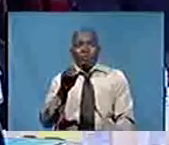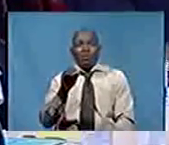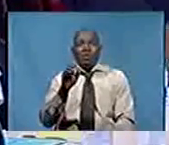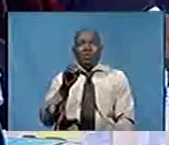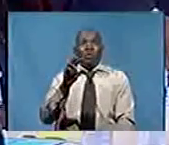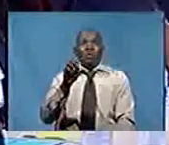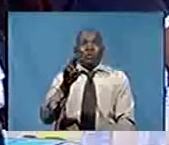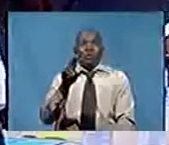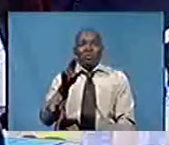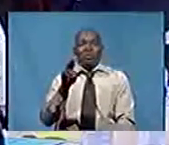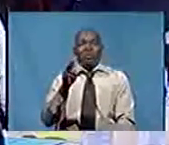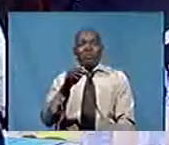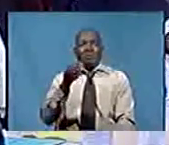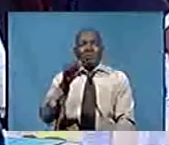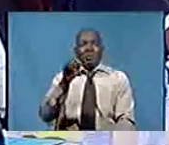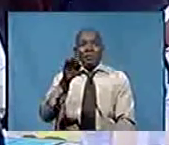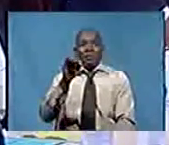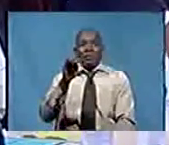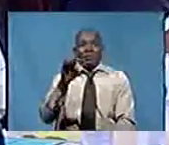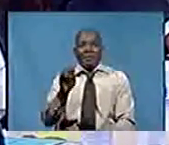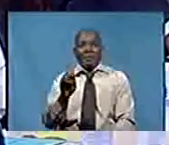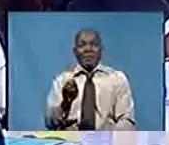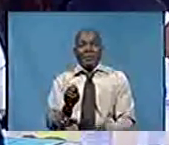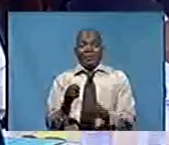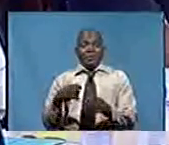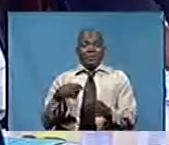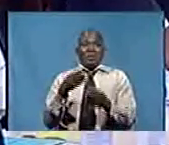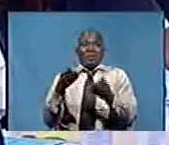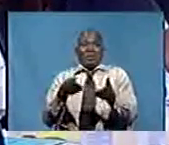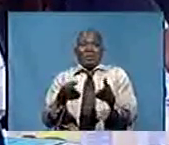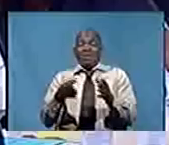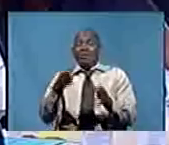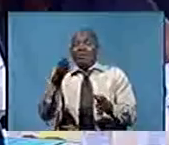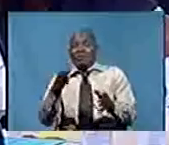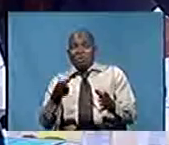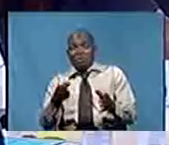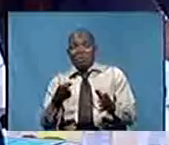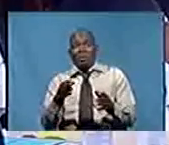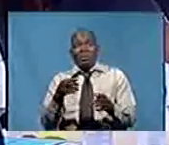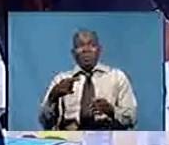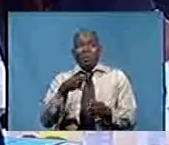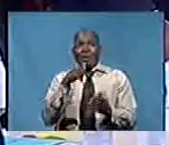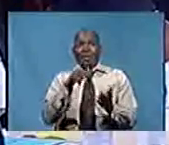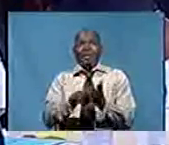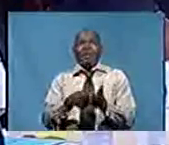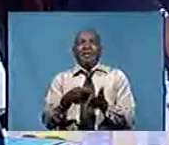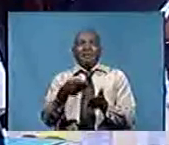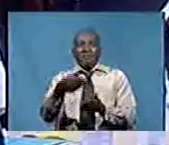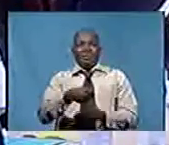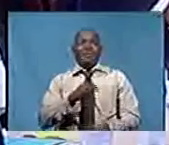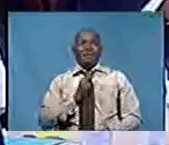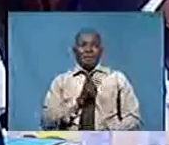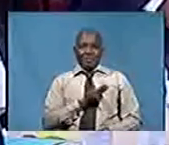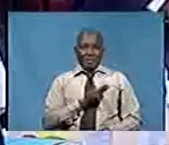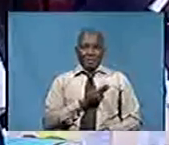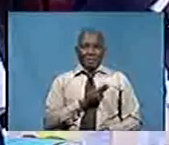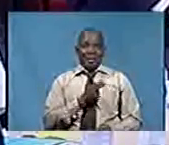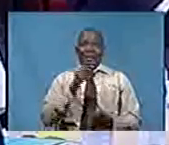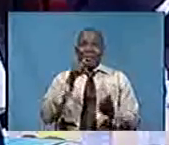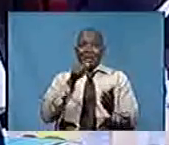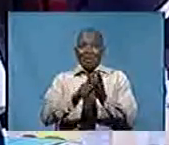justify anything which is contained in the summons that has been shown to us.